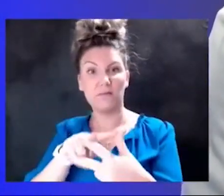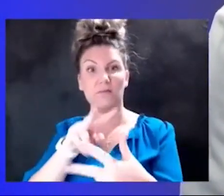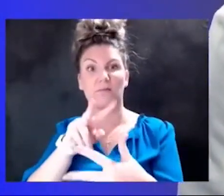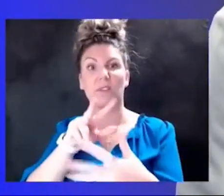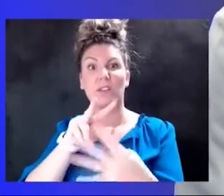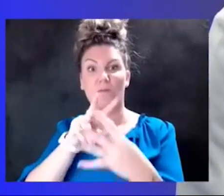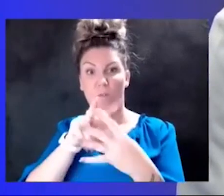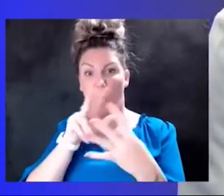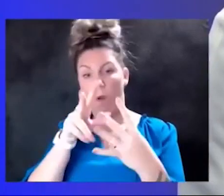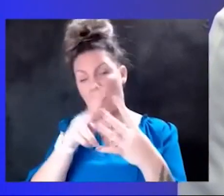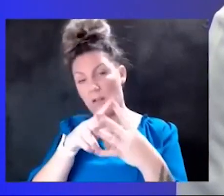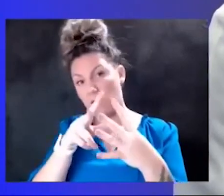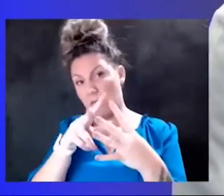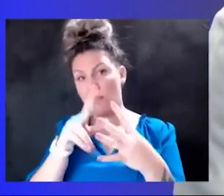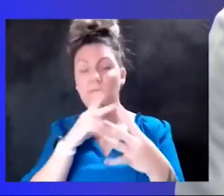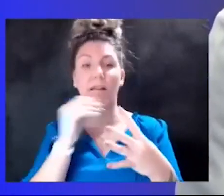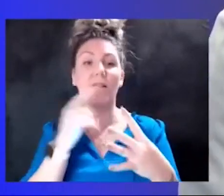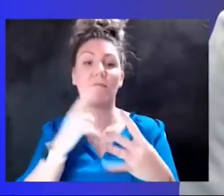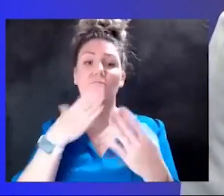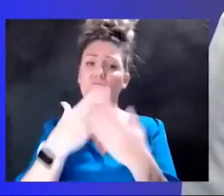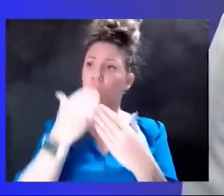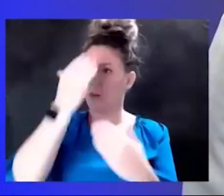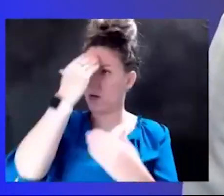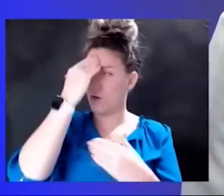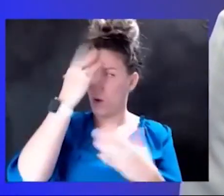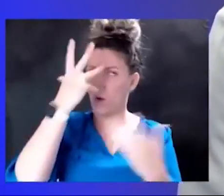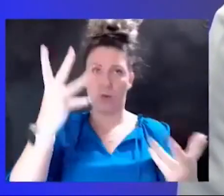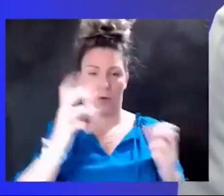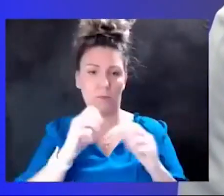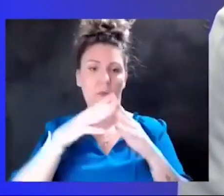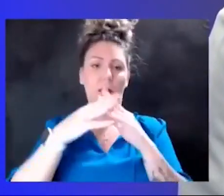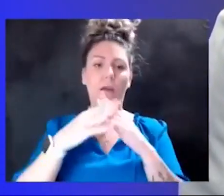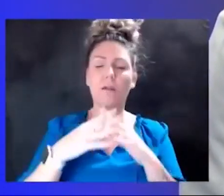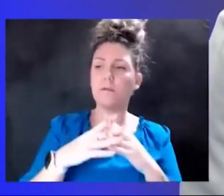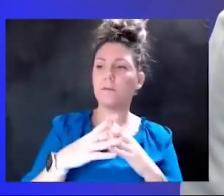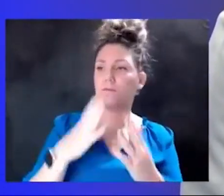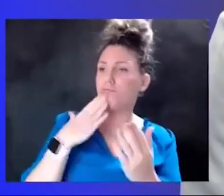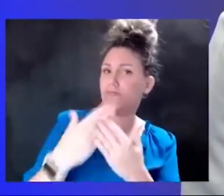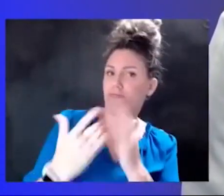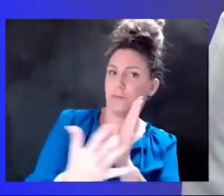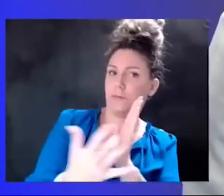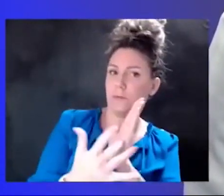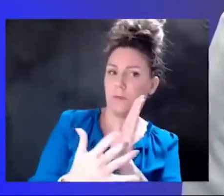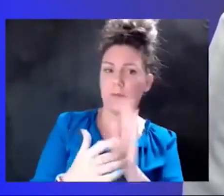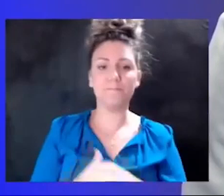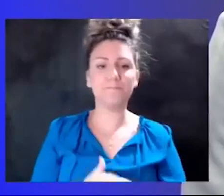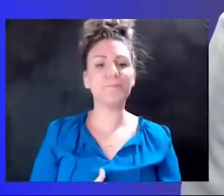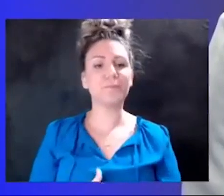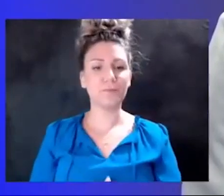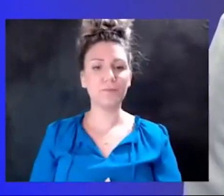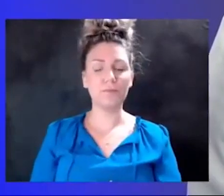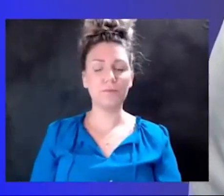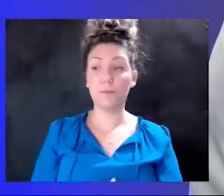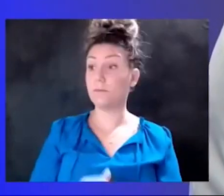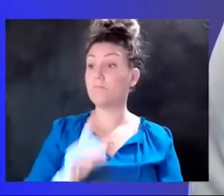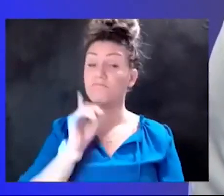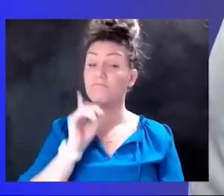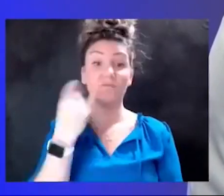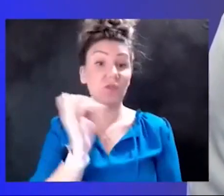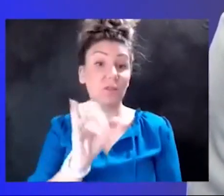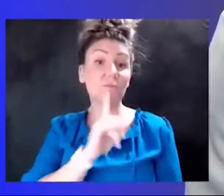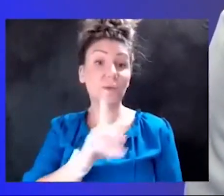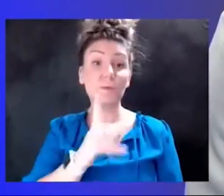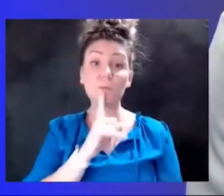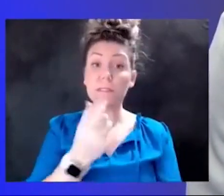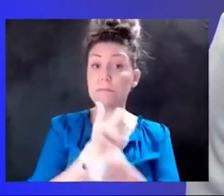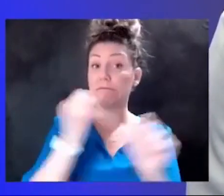Again, a well-known platform, well-known technology, but it looks to be very safe and efficacious. And